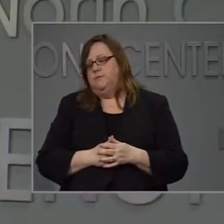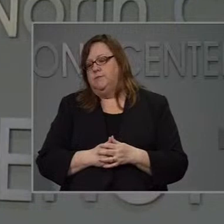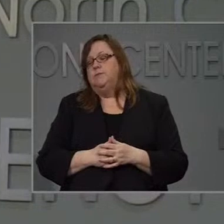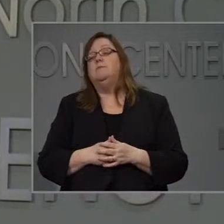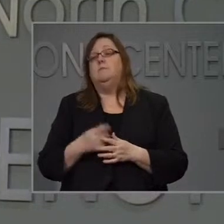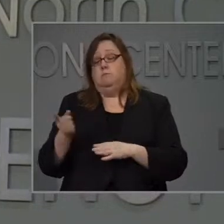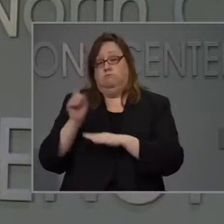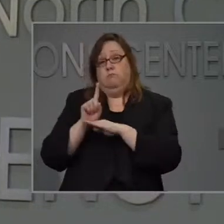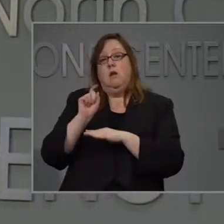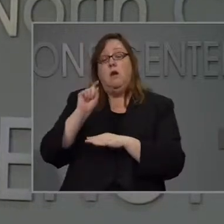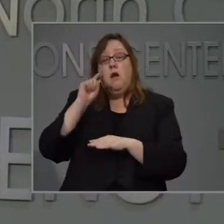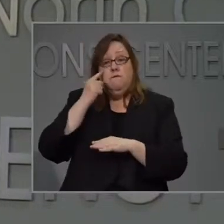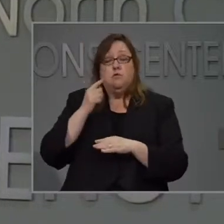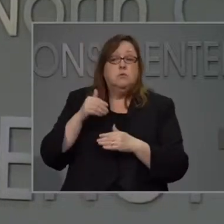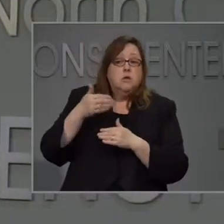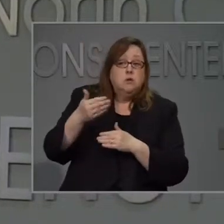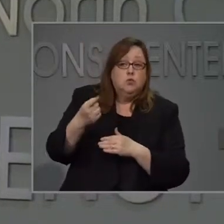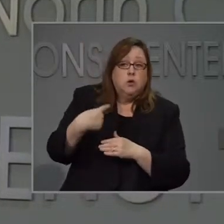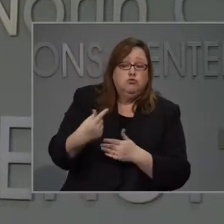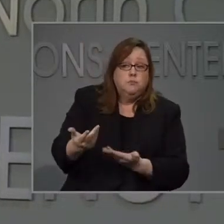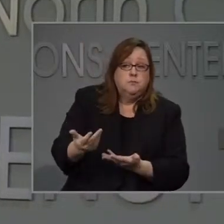Thank you. Next question, please.